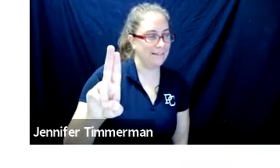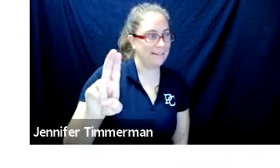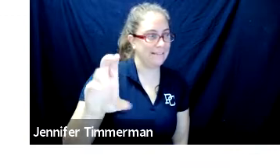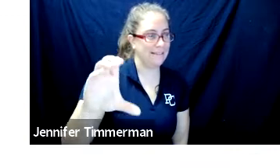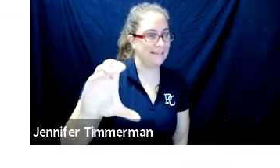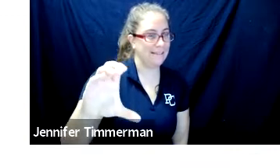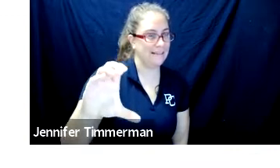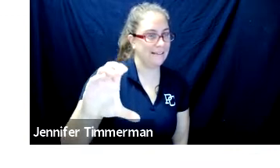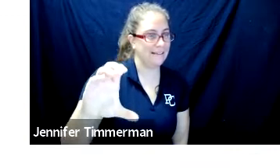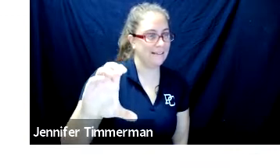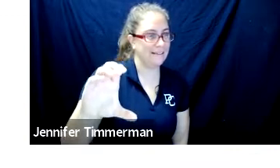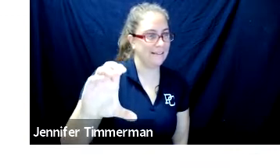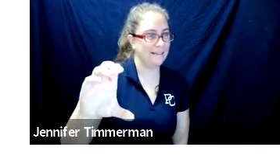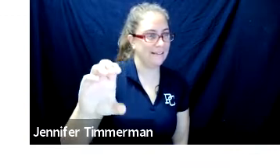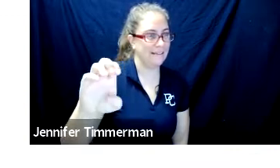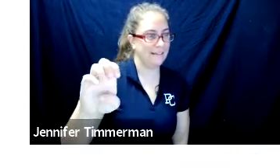C